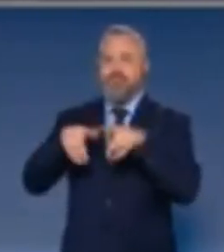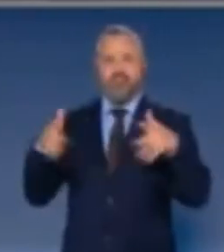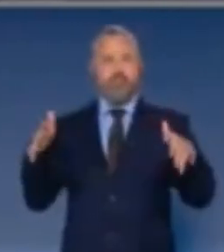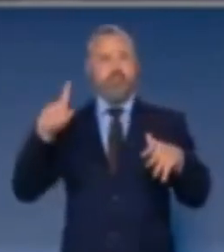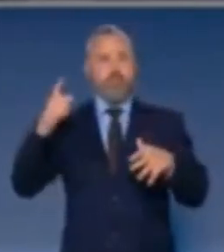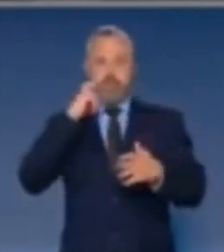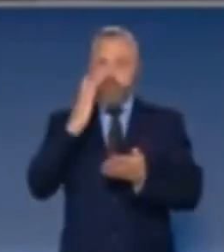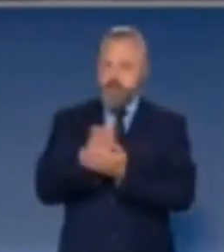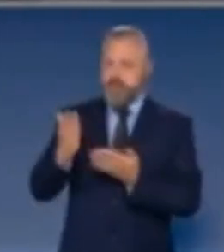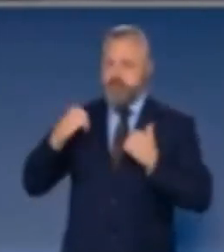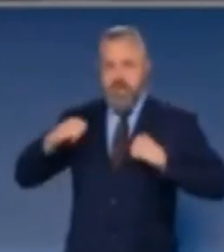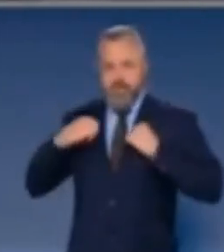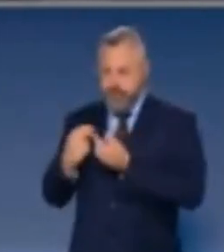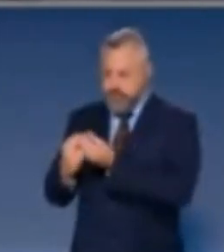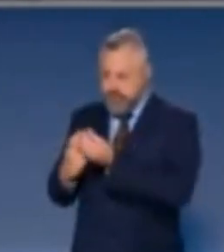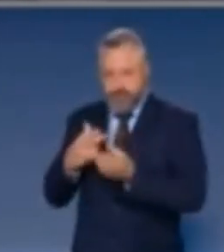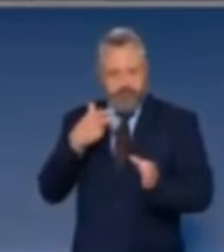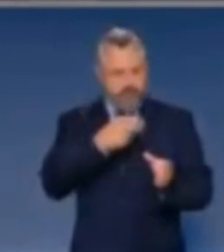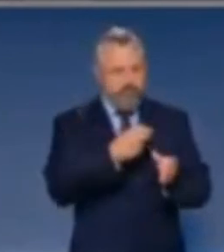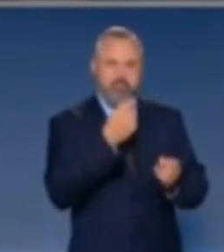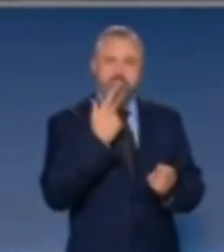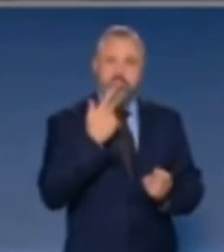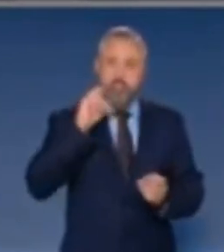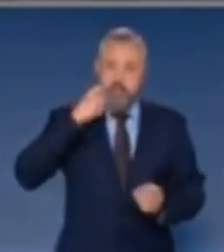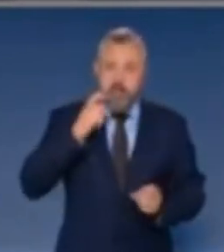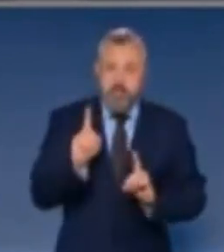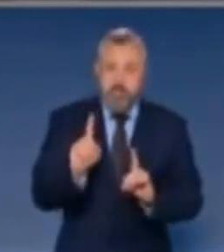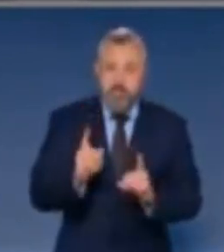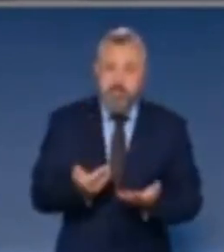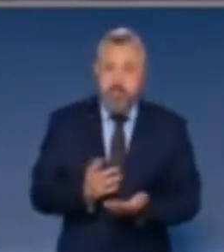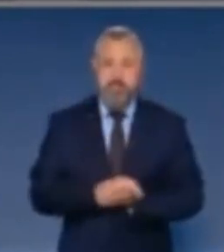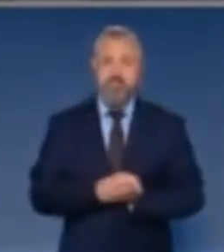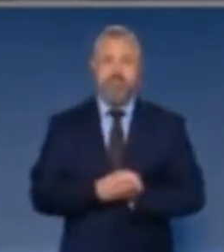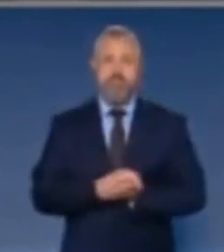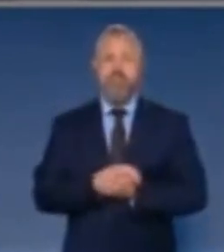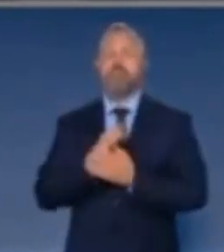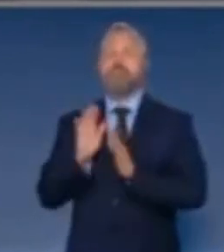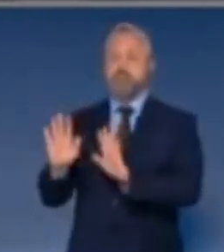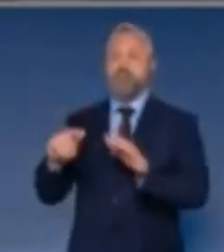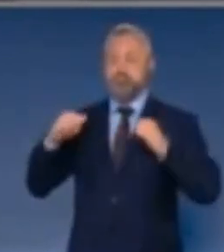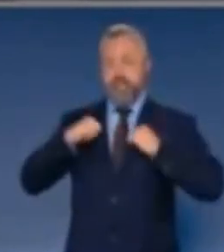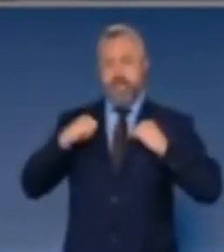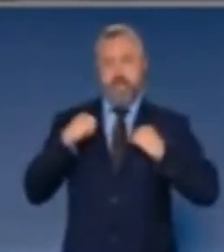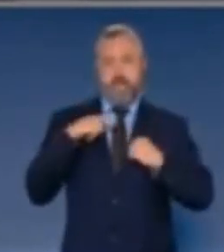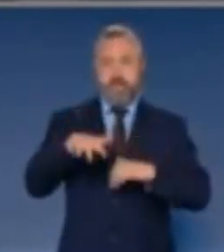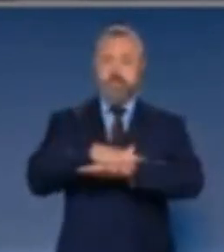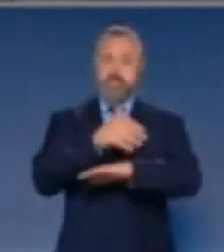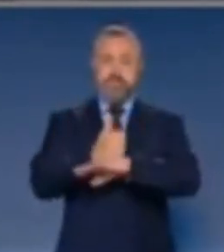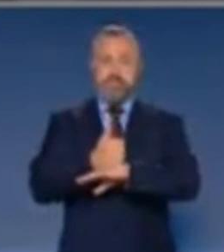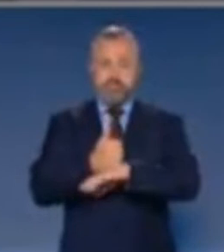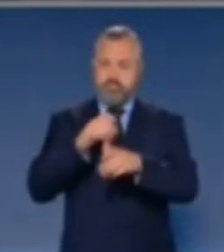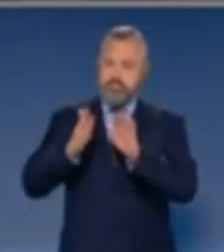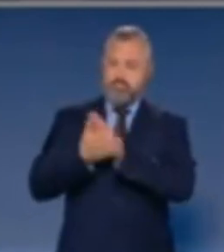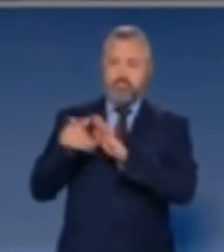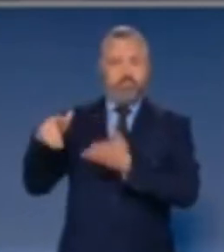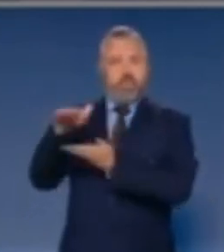I will say this, that of course the training is established by the Australian College of Nursing. It's been established on the basis